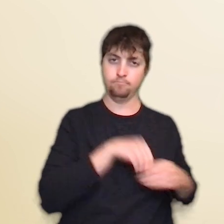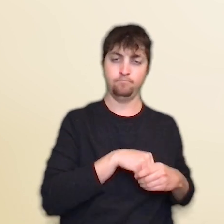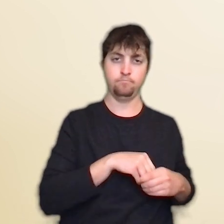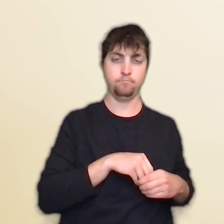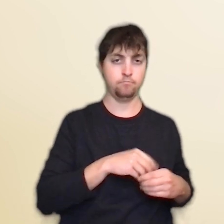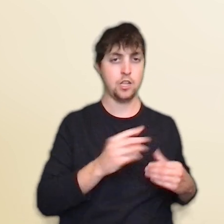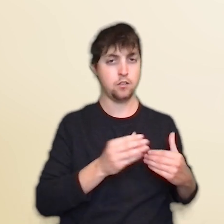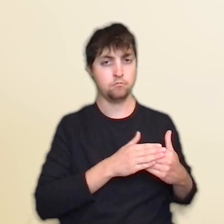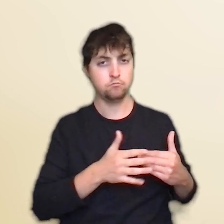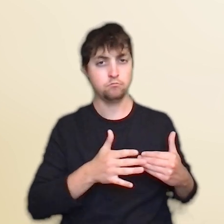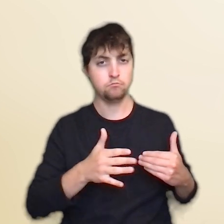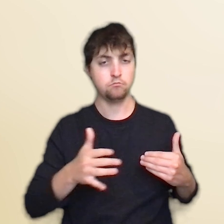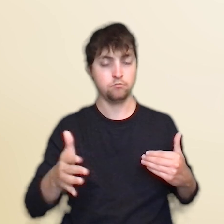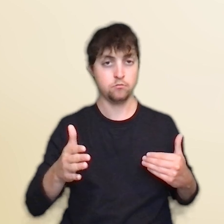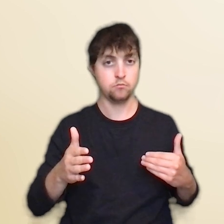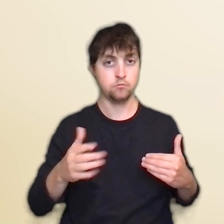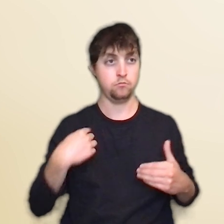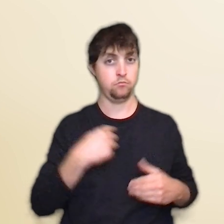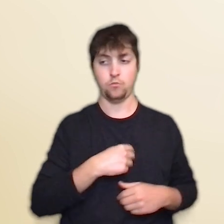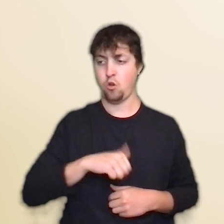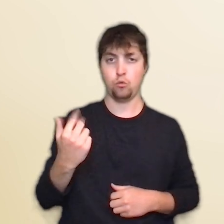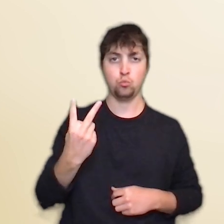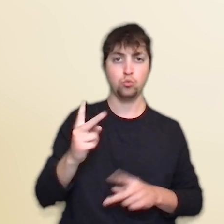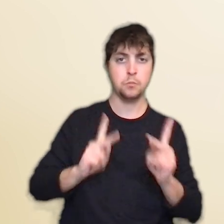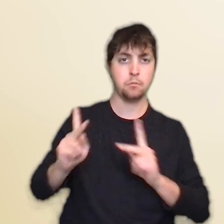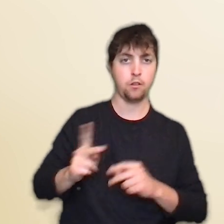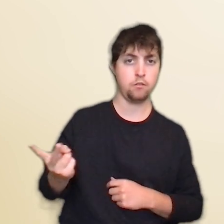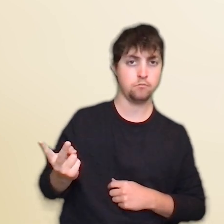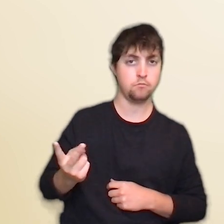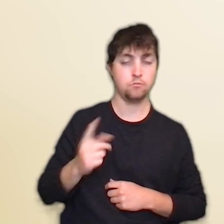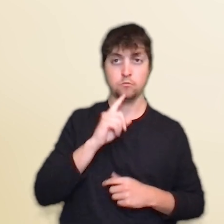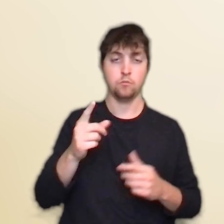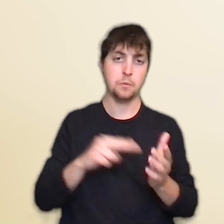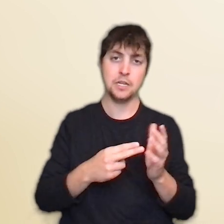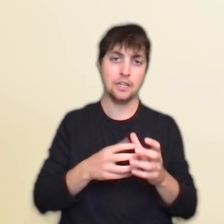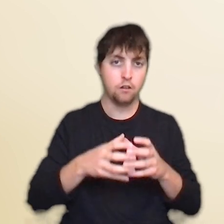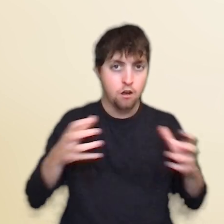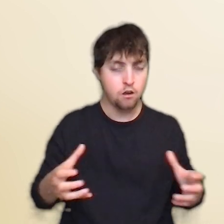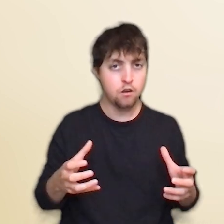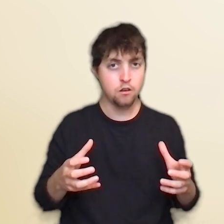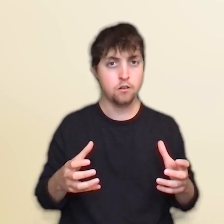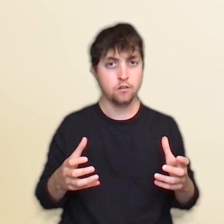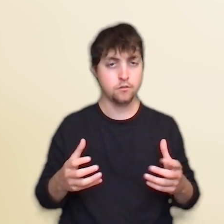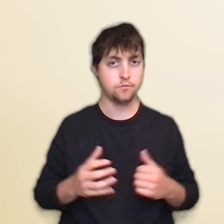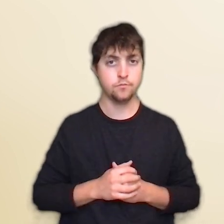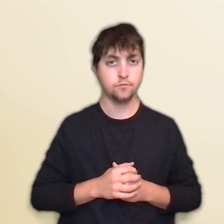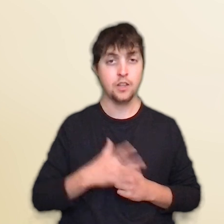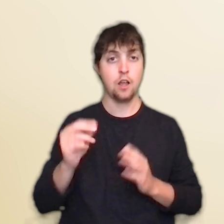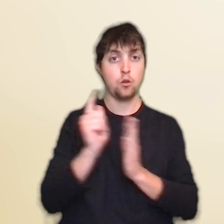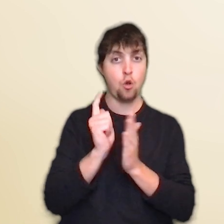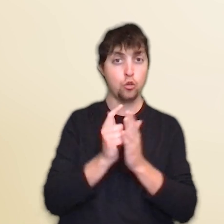very, very beginning, and so were the other two people, and it just meant a